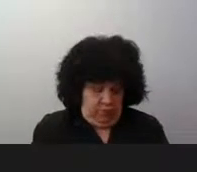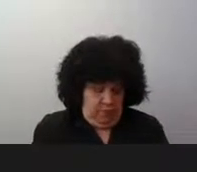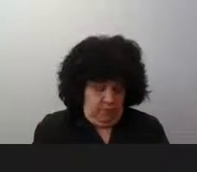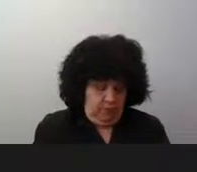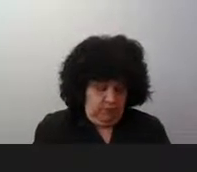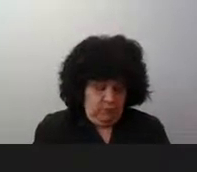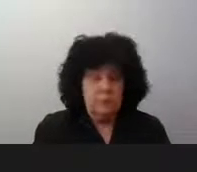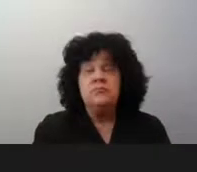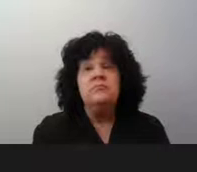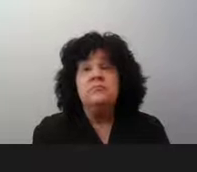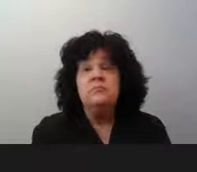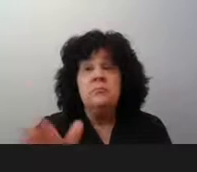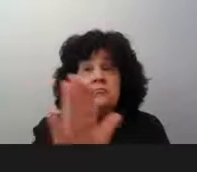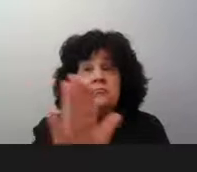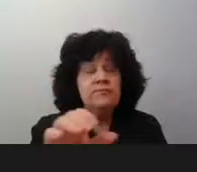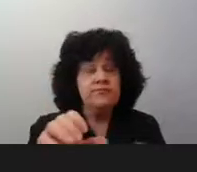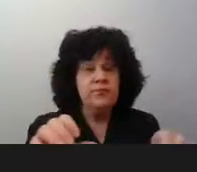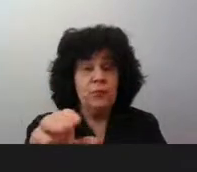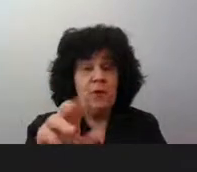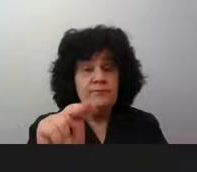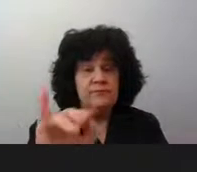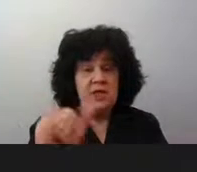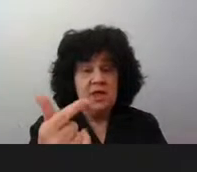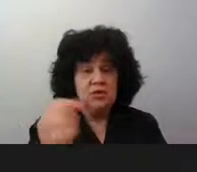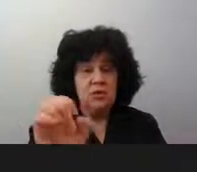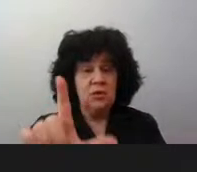Can I follow up on Nigel's question, Nick?